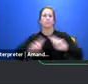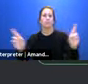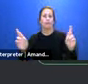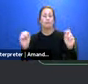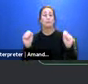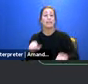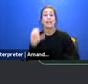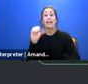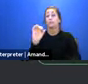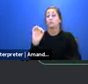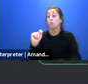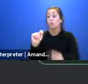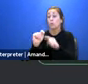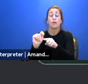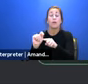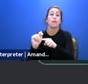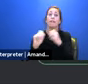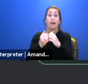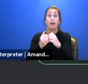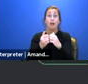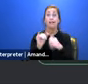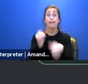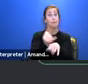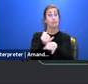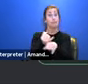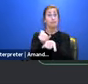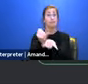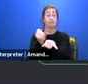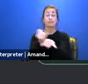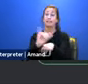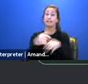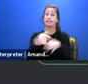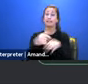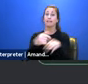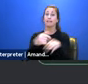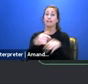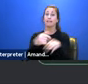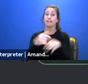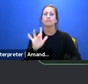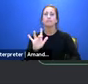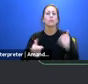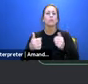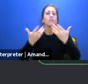even by campus, for example. So I'll show, for example, let's pull up only the ones that are complete.